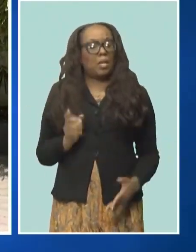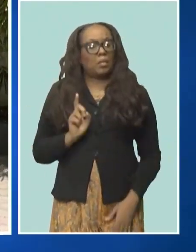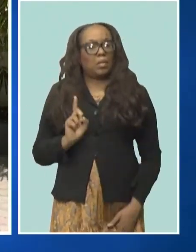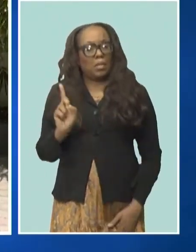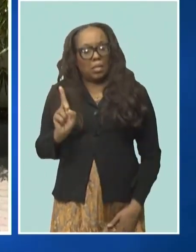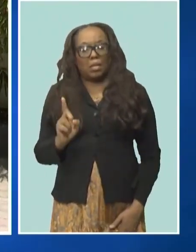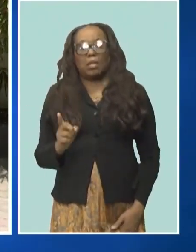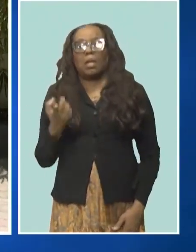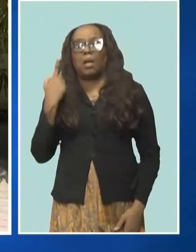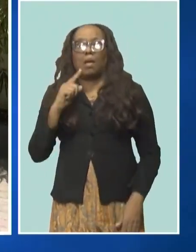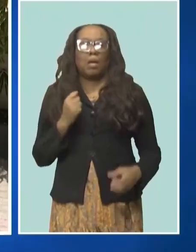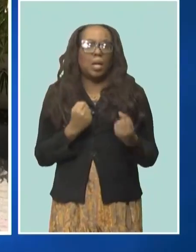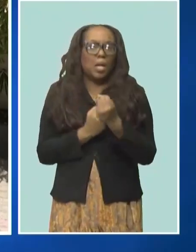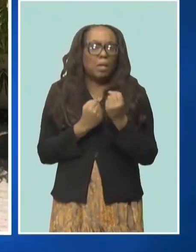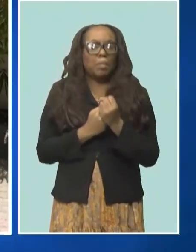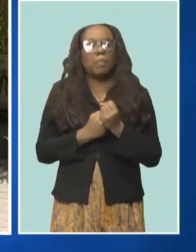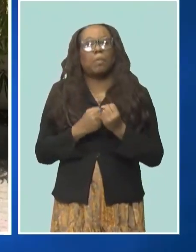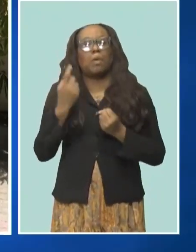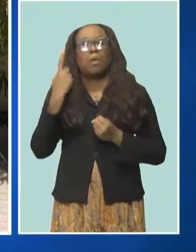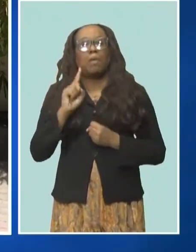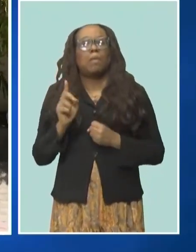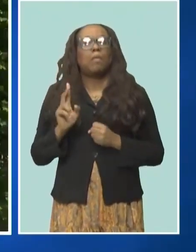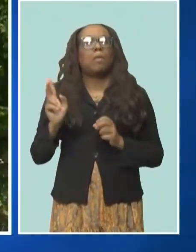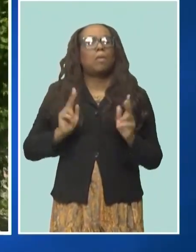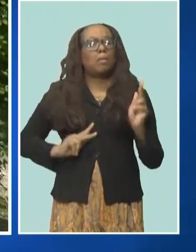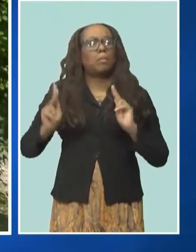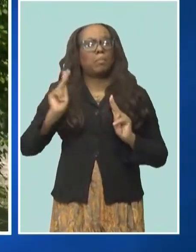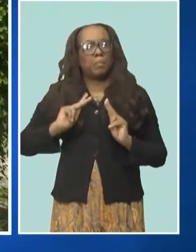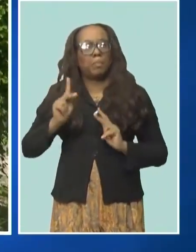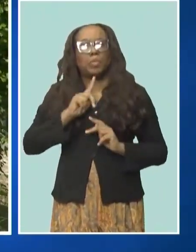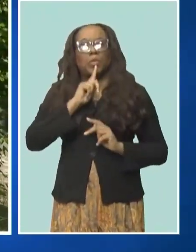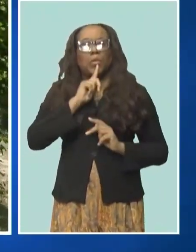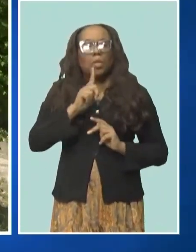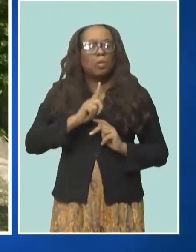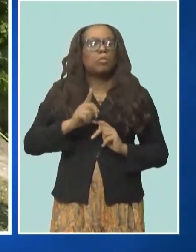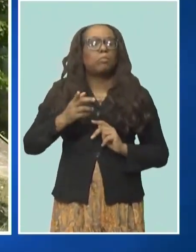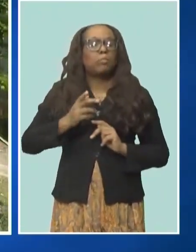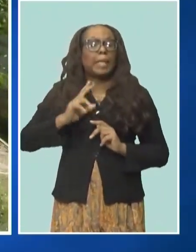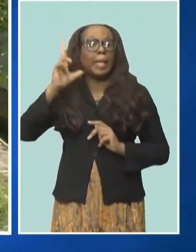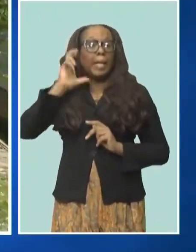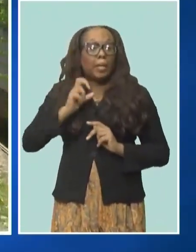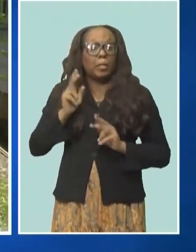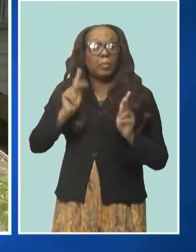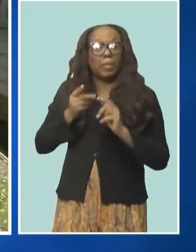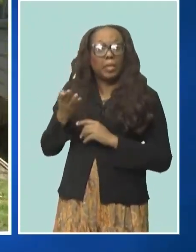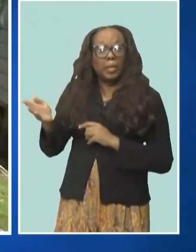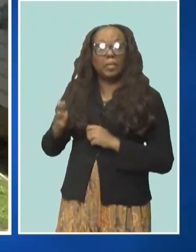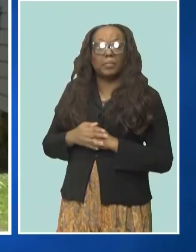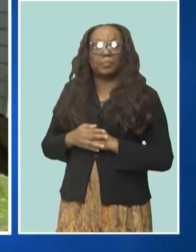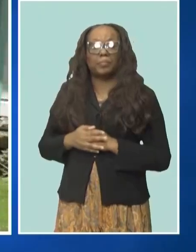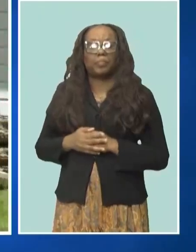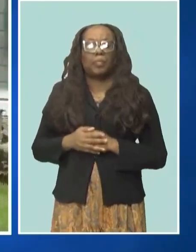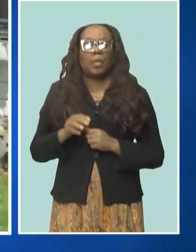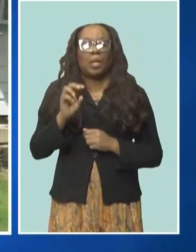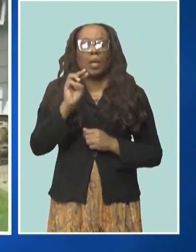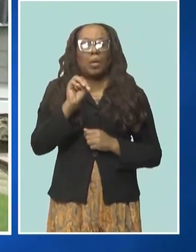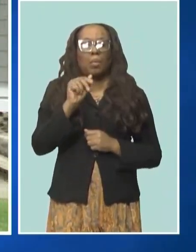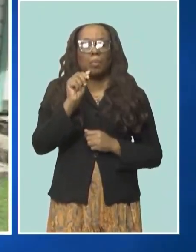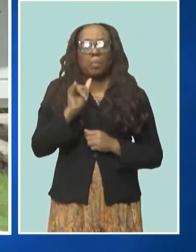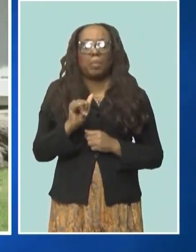support that is needed to raise the voices in Parliament. The two candidates will face each other in a by-election on May